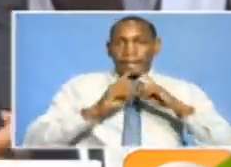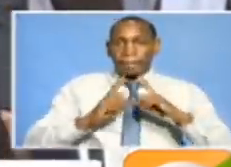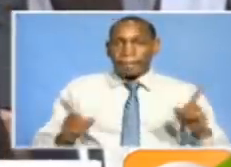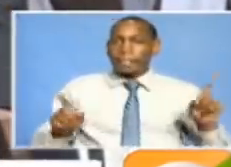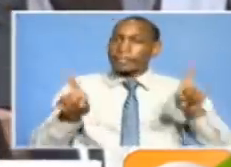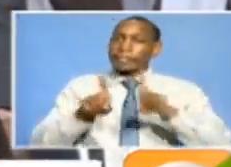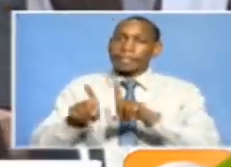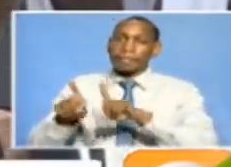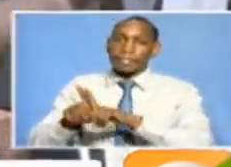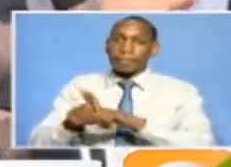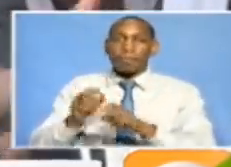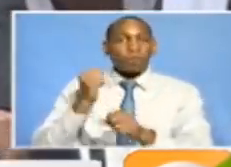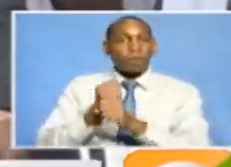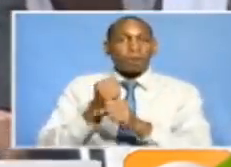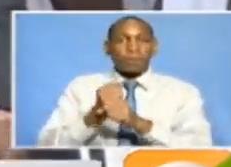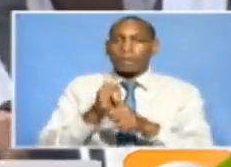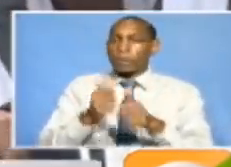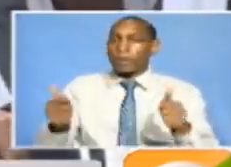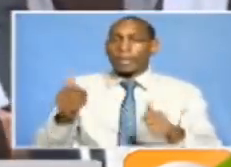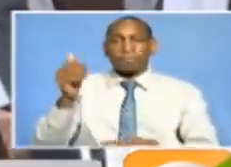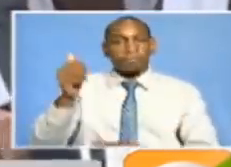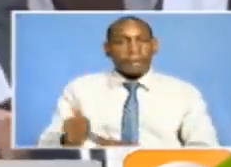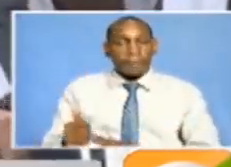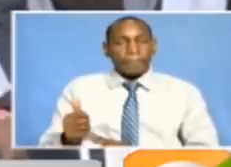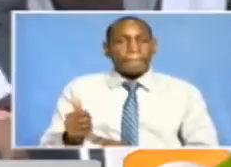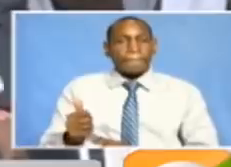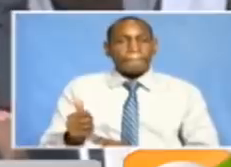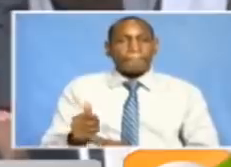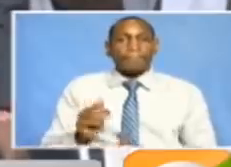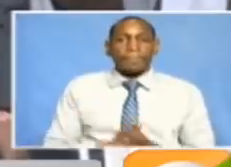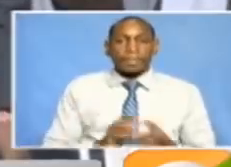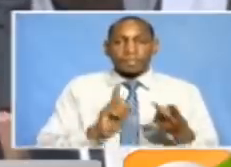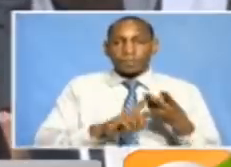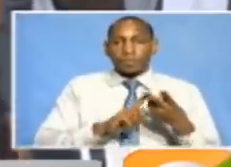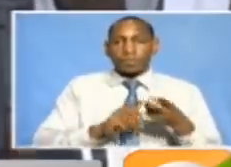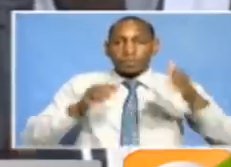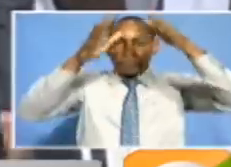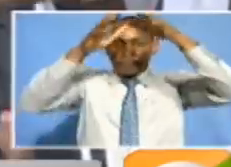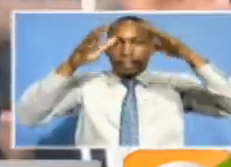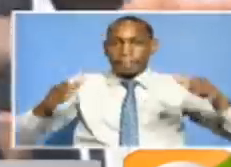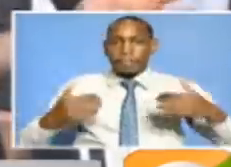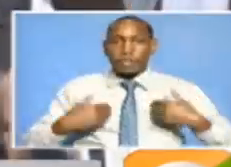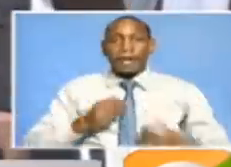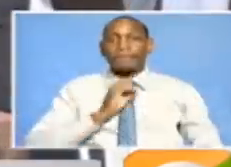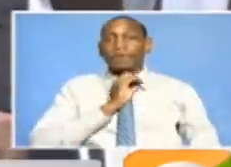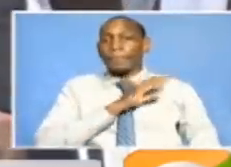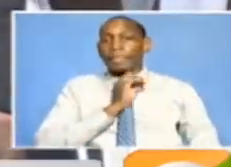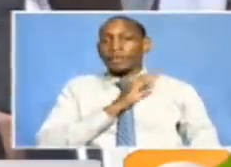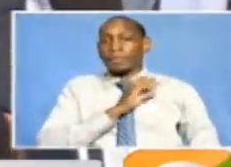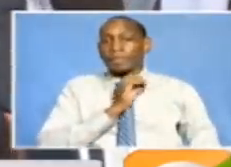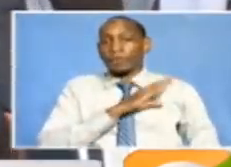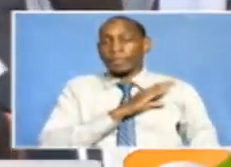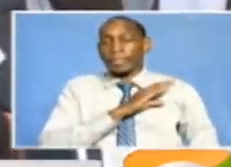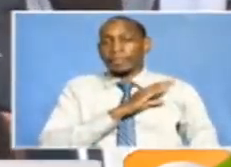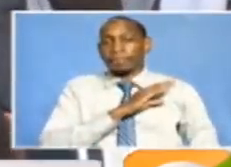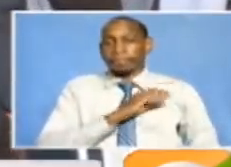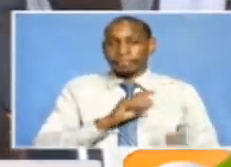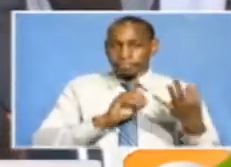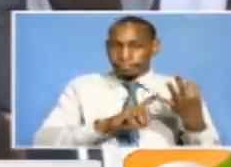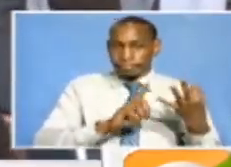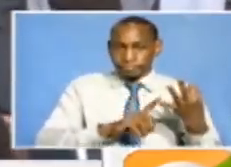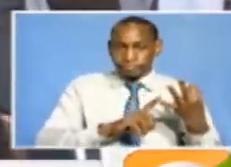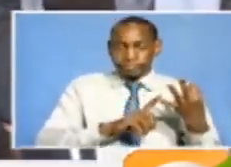lakini bado haifanyi kazi sawa sawa. Kwa upande wa ugatuzi, kuna malalamishi. Kwa